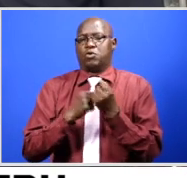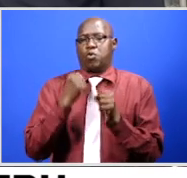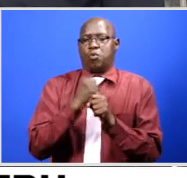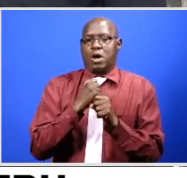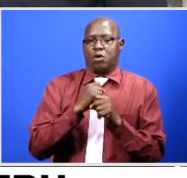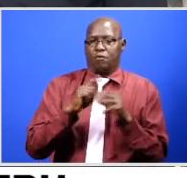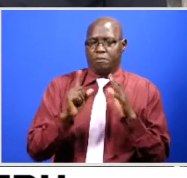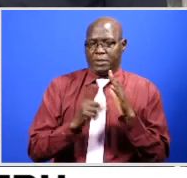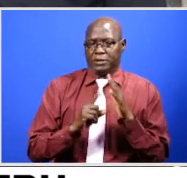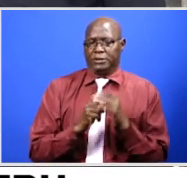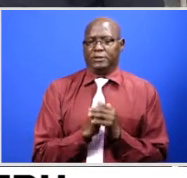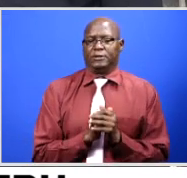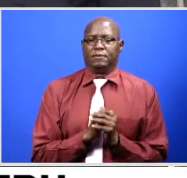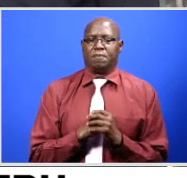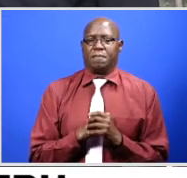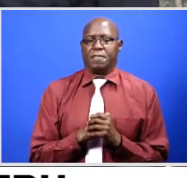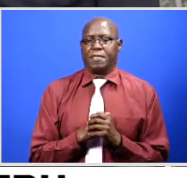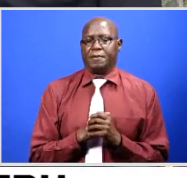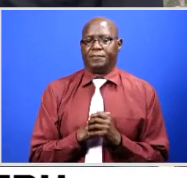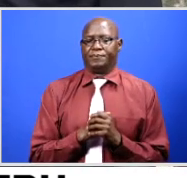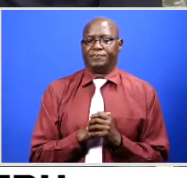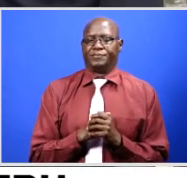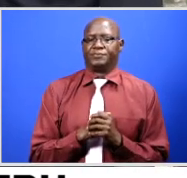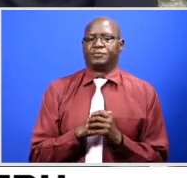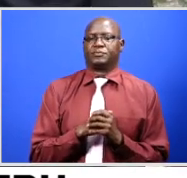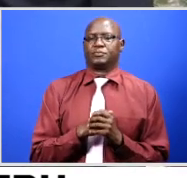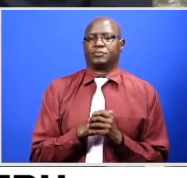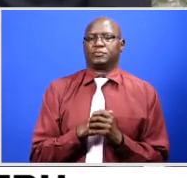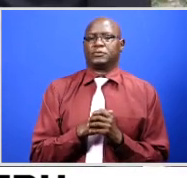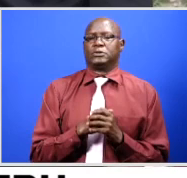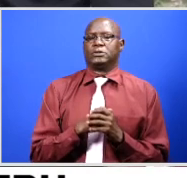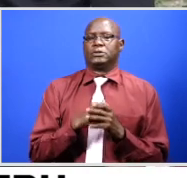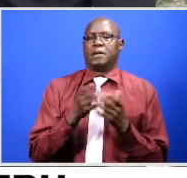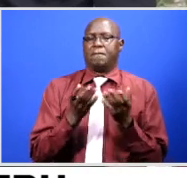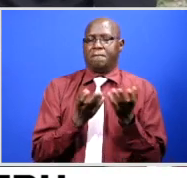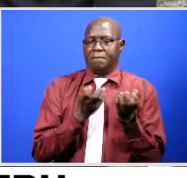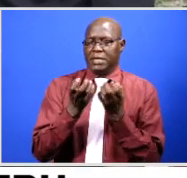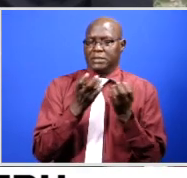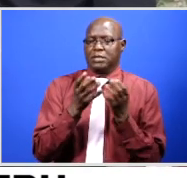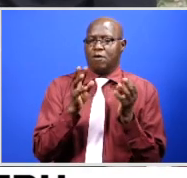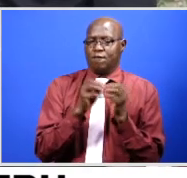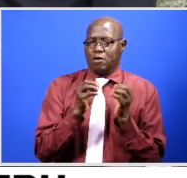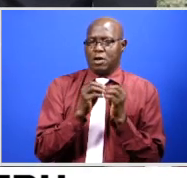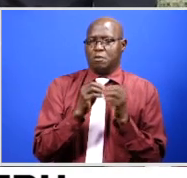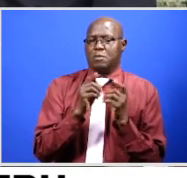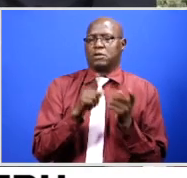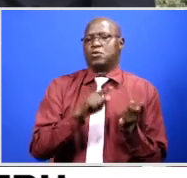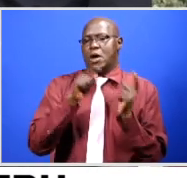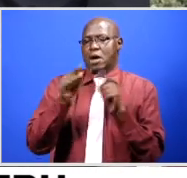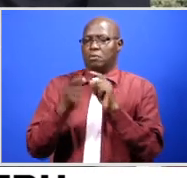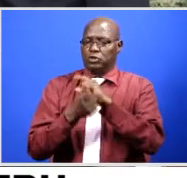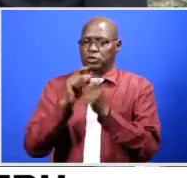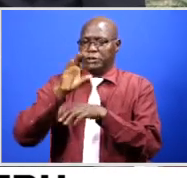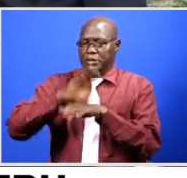CITAM, with CITAM Business Forum, is not turning the church where people come to do business